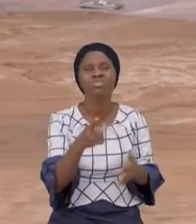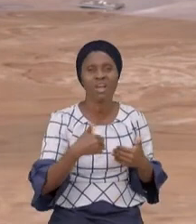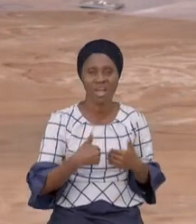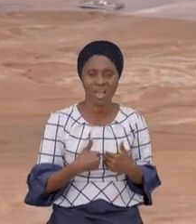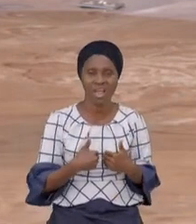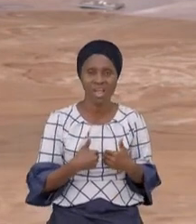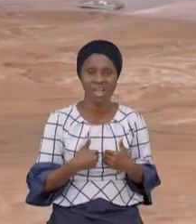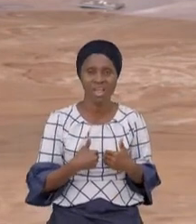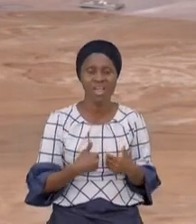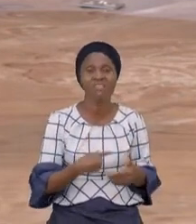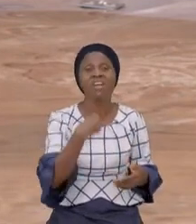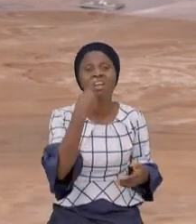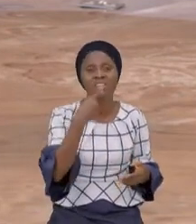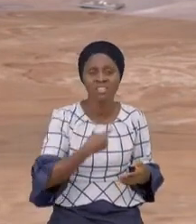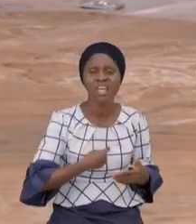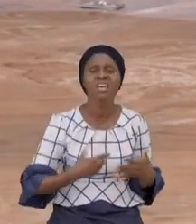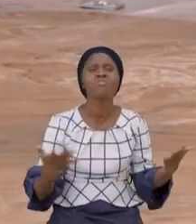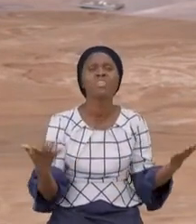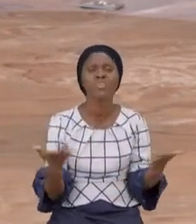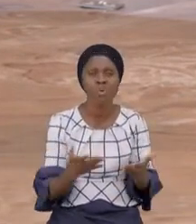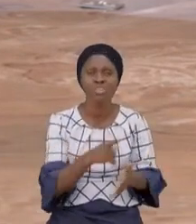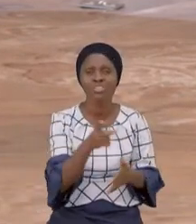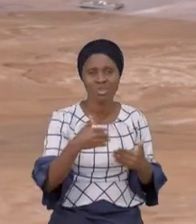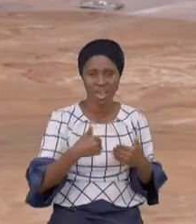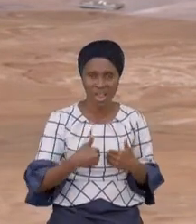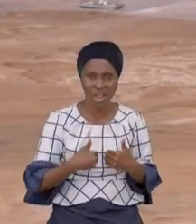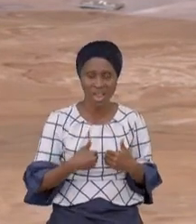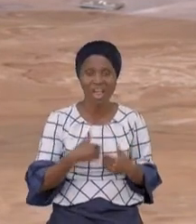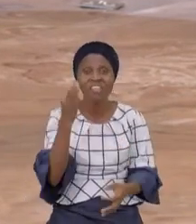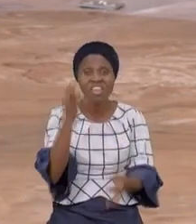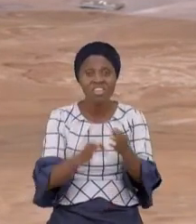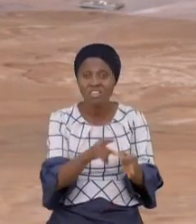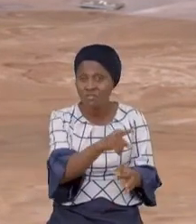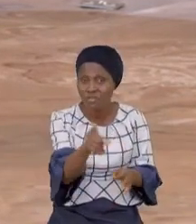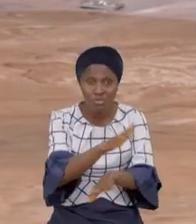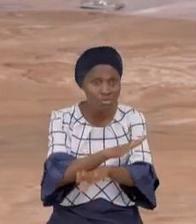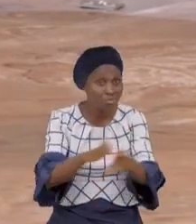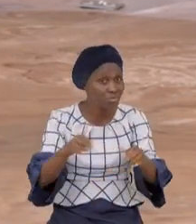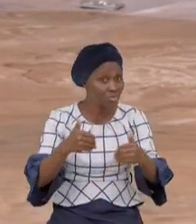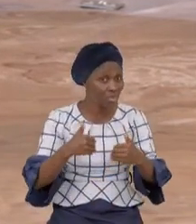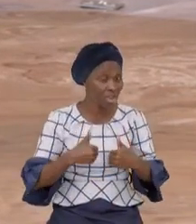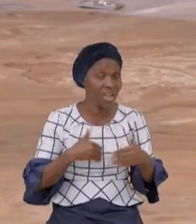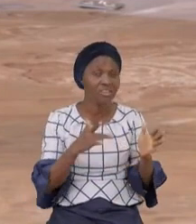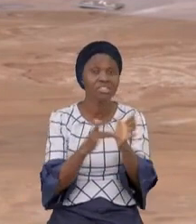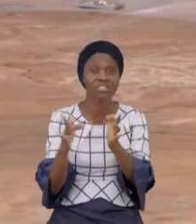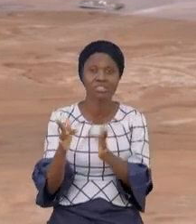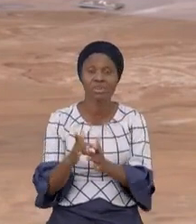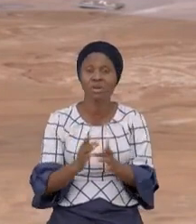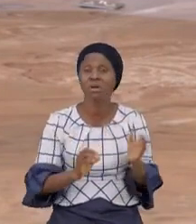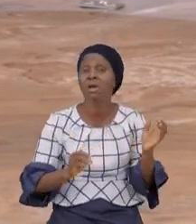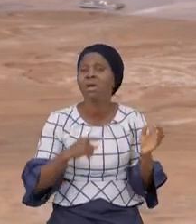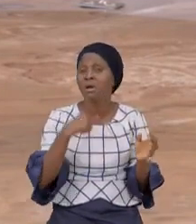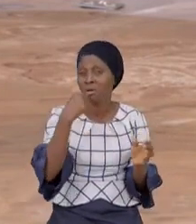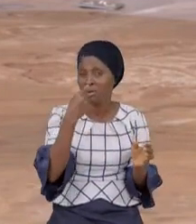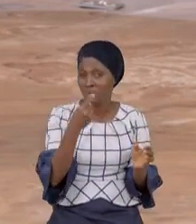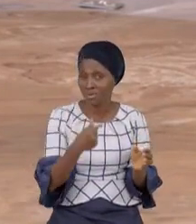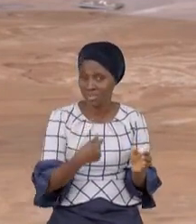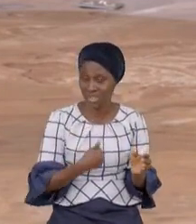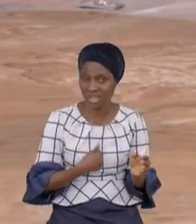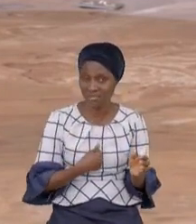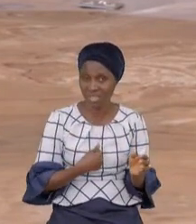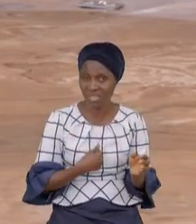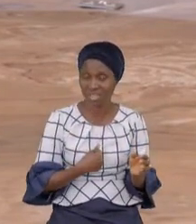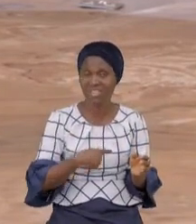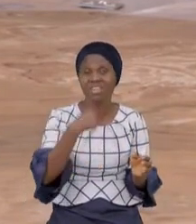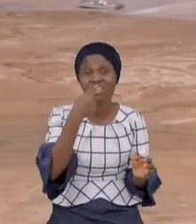what you have. Tell me what you have if you do not have Jesus. Oh,